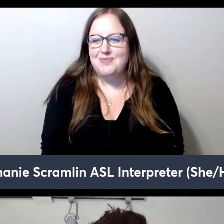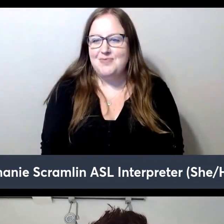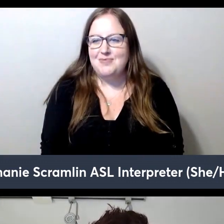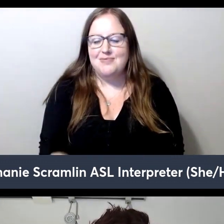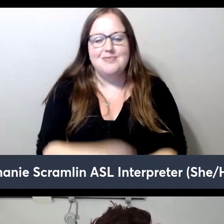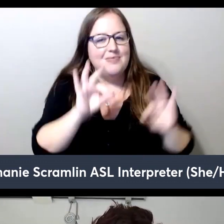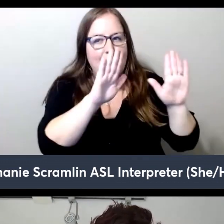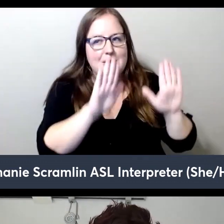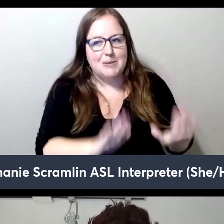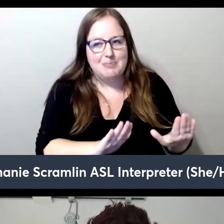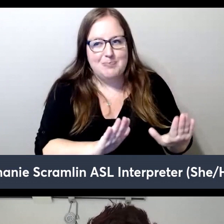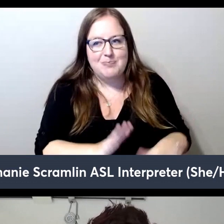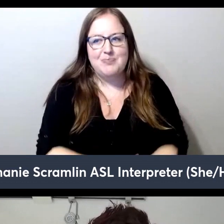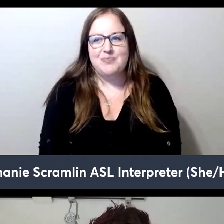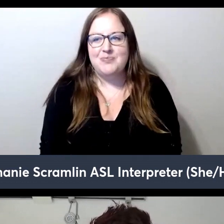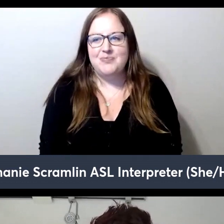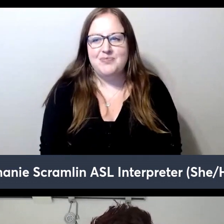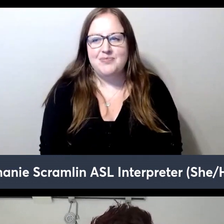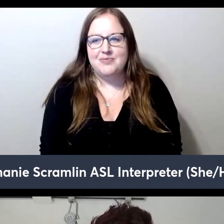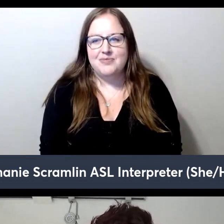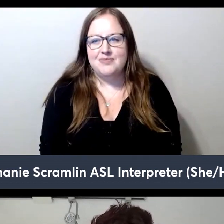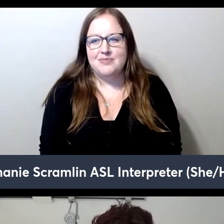Sweet.